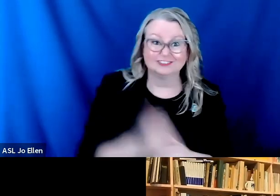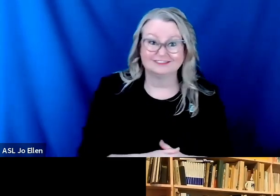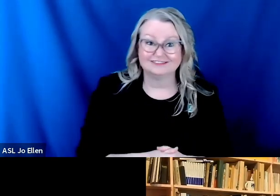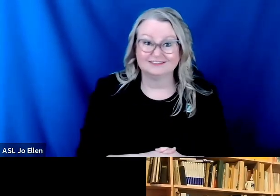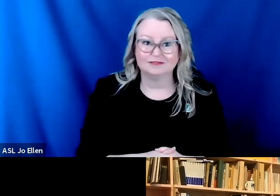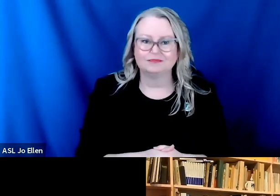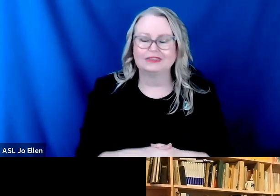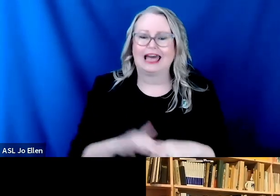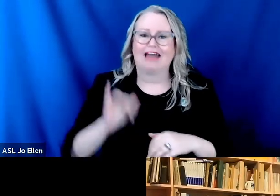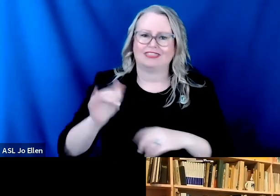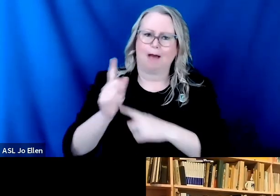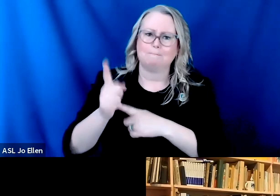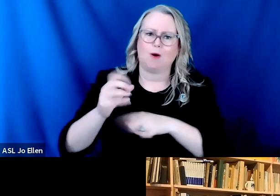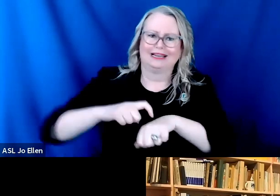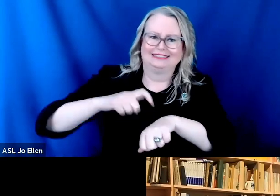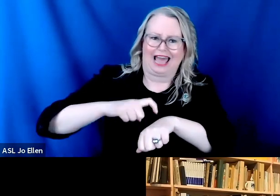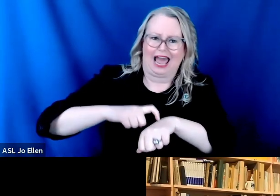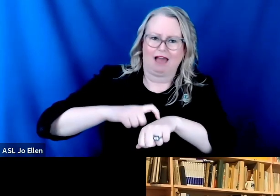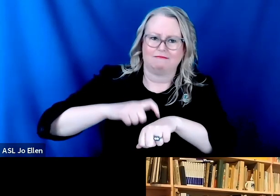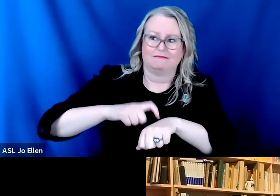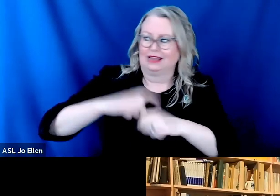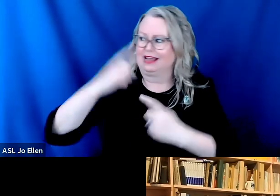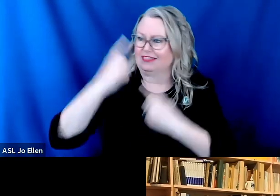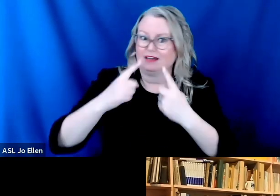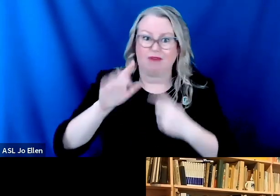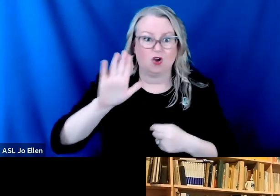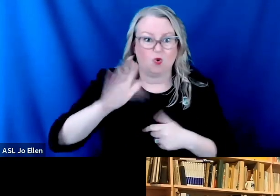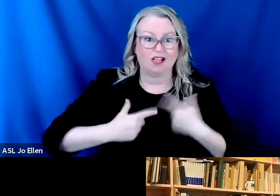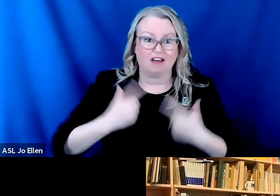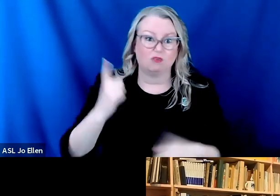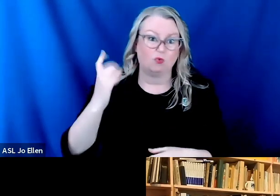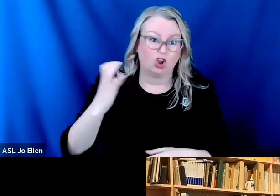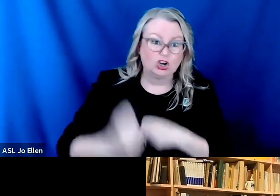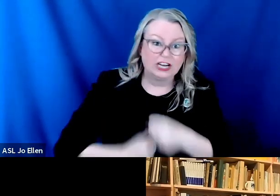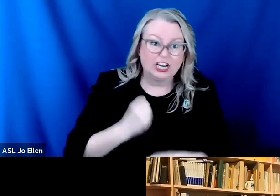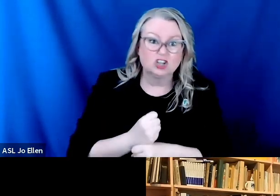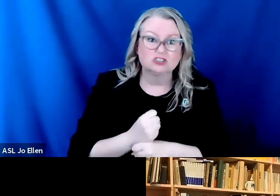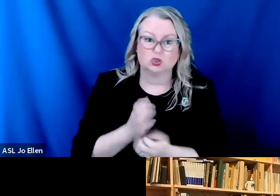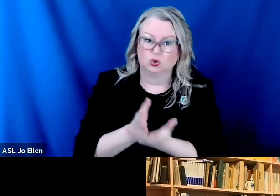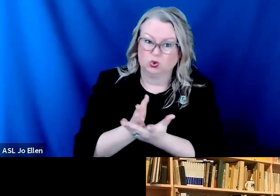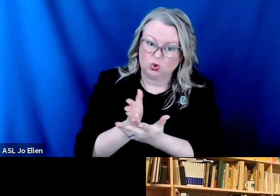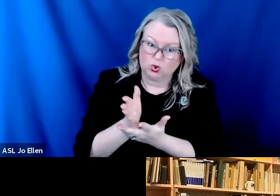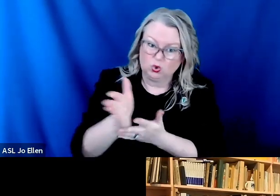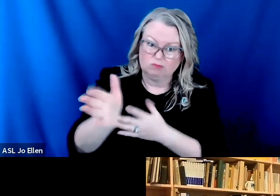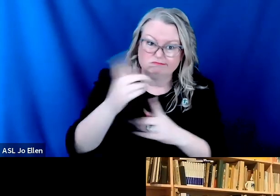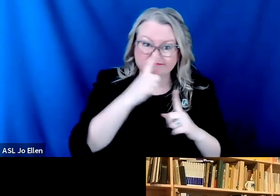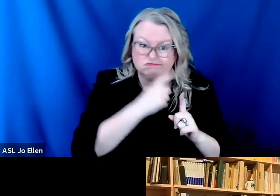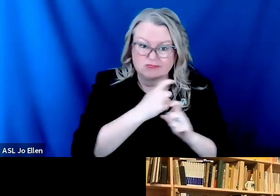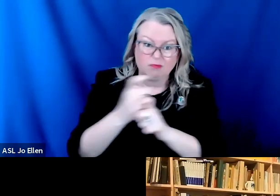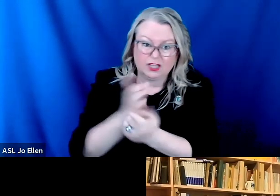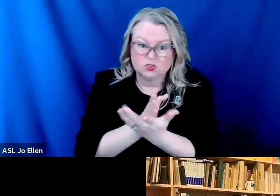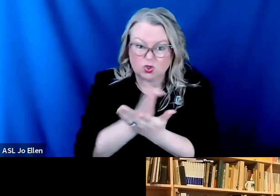of time represented in the past 100 years is complex. You could list the